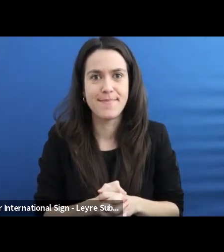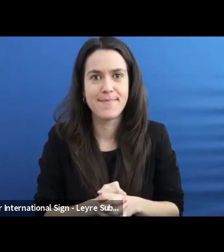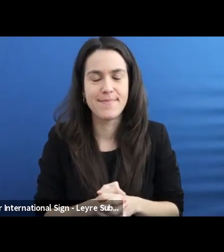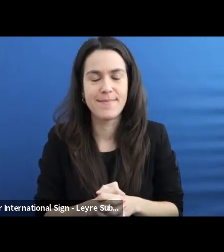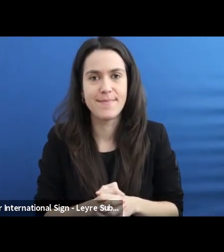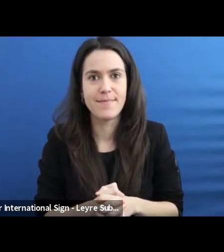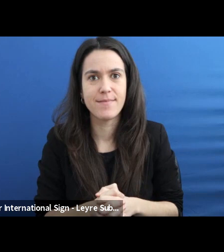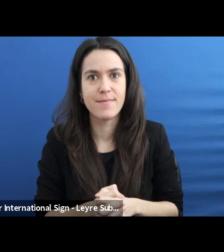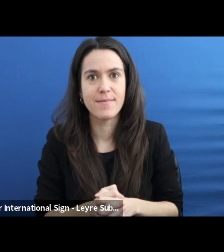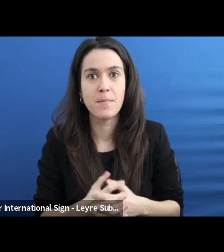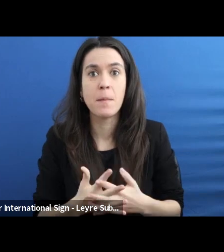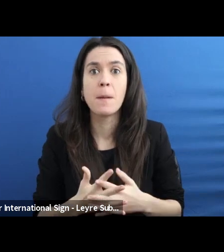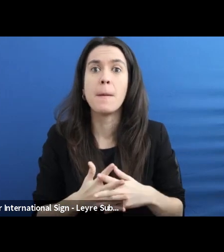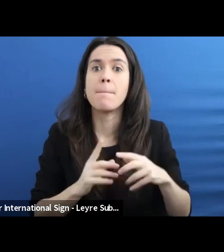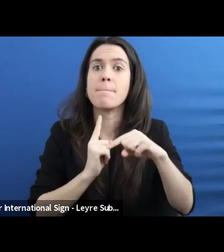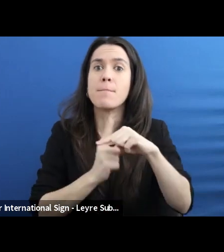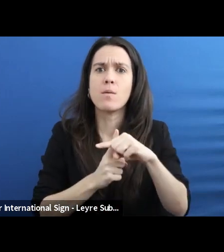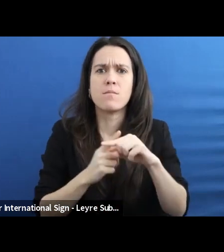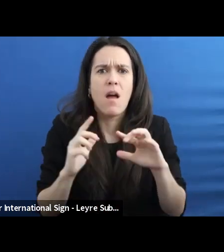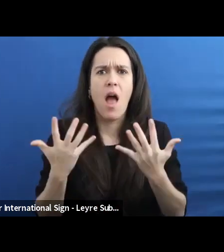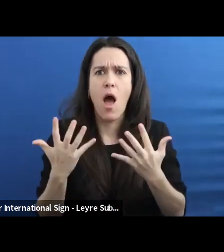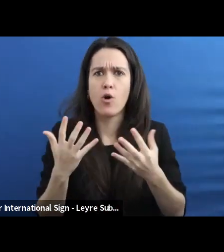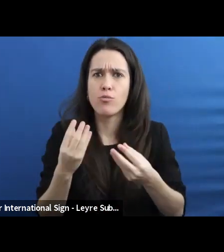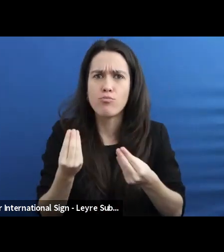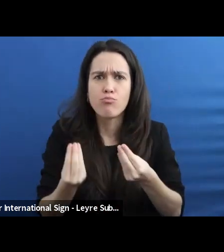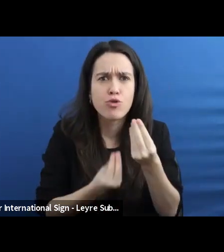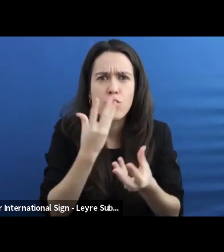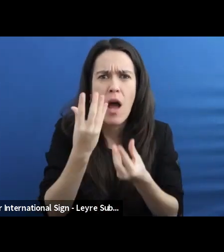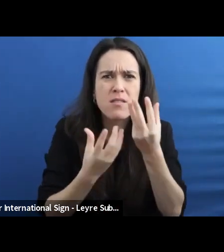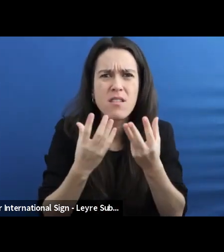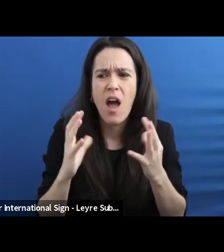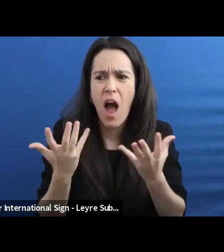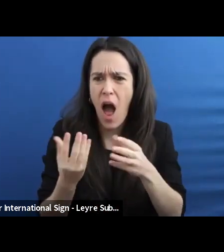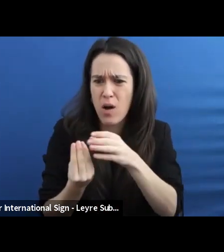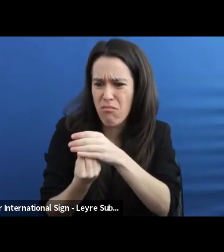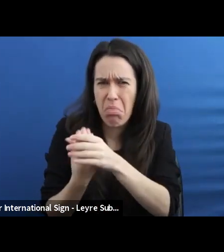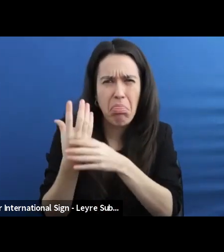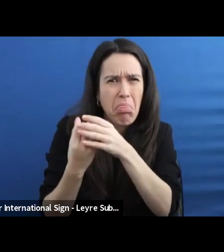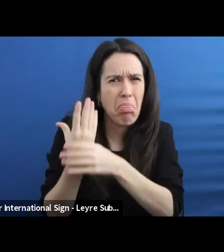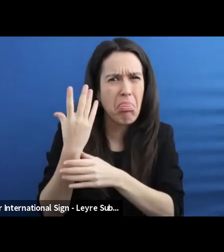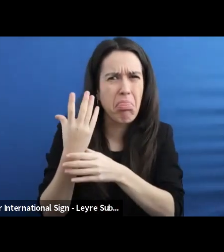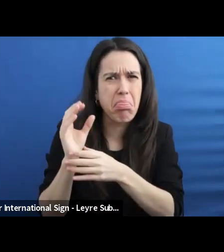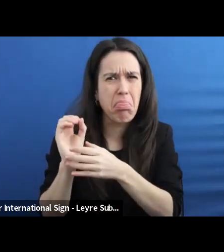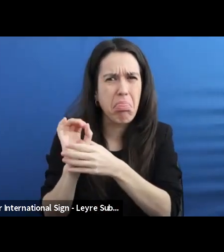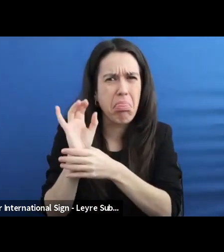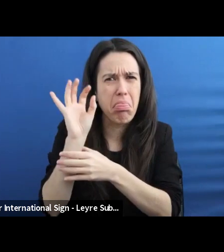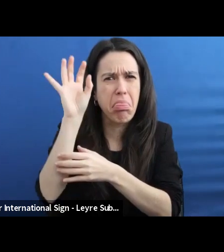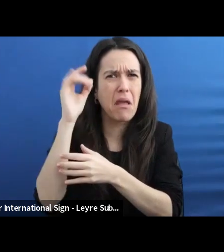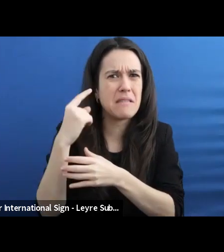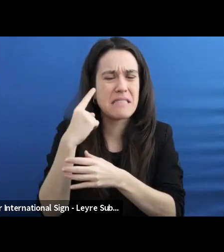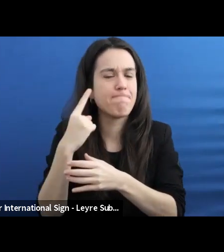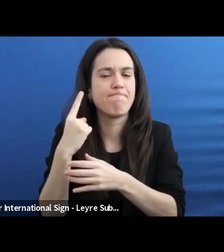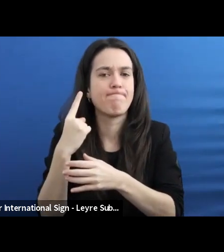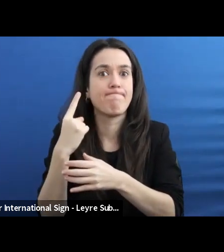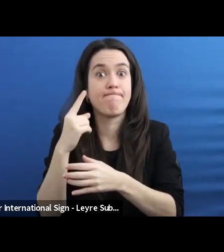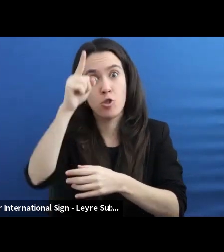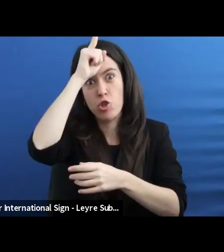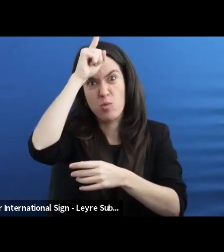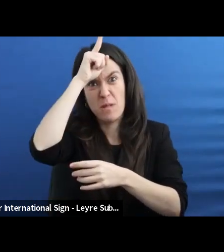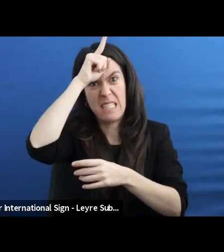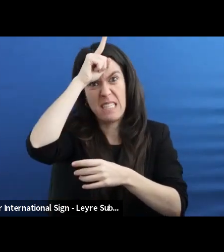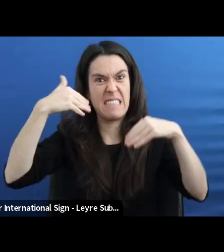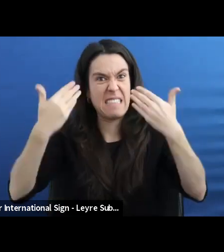matter of the production of art and the carbon footprint of art. And at least in Germany, in the cultural landscape so far, I think we lack